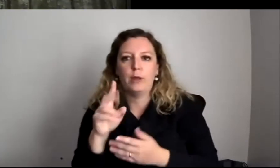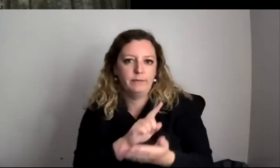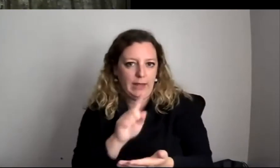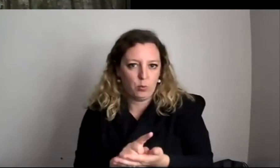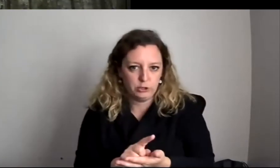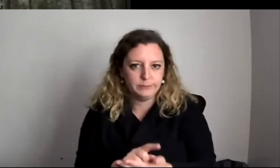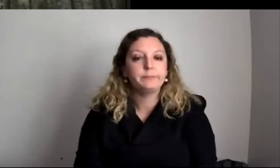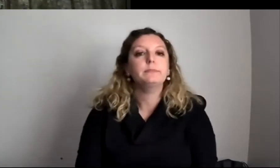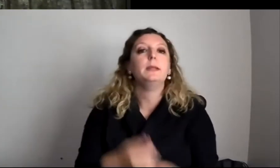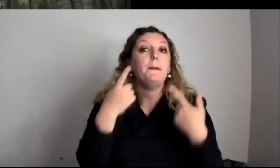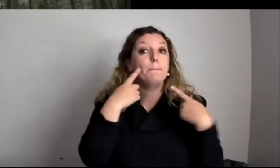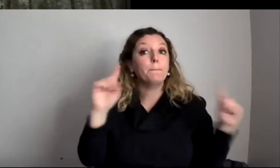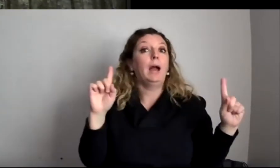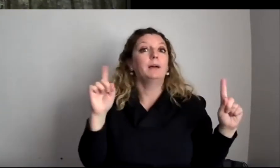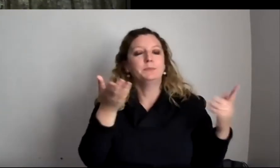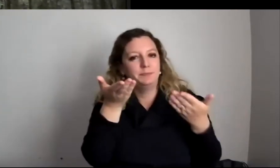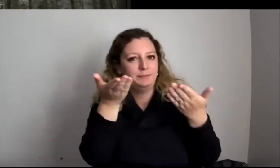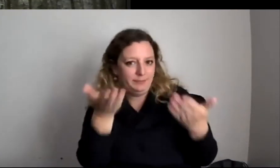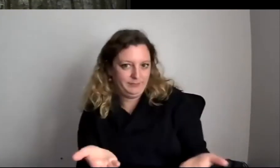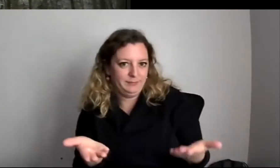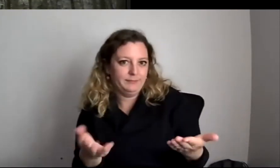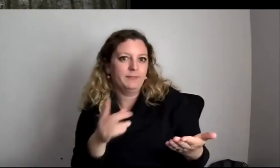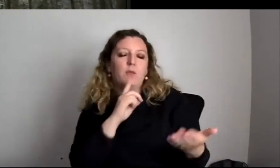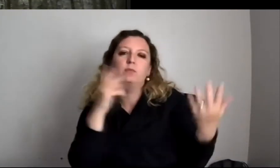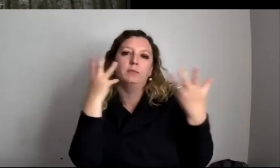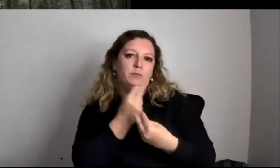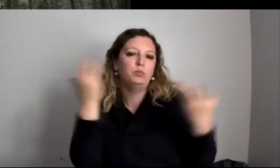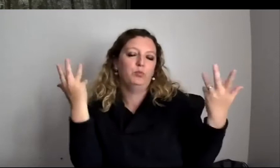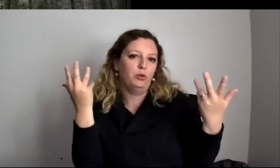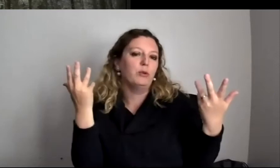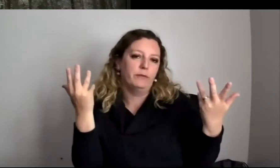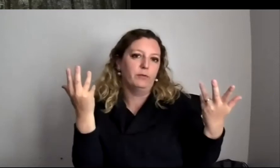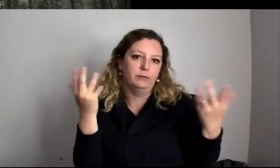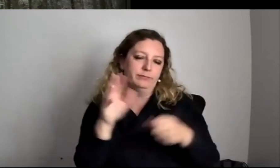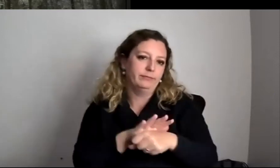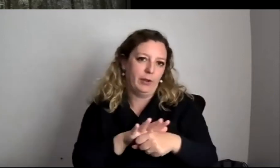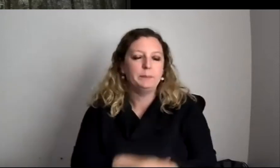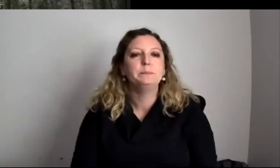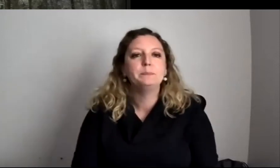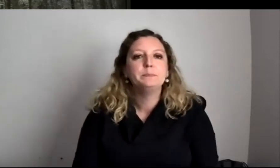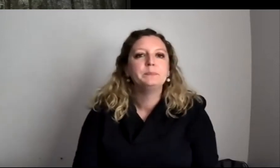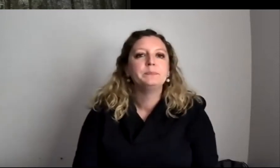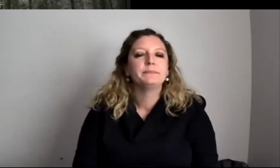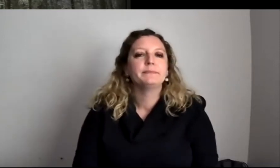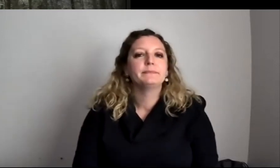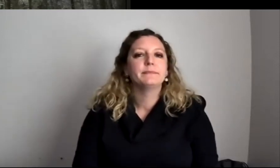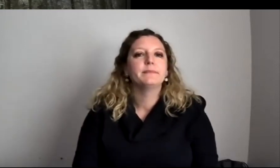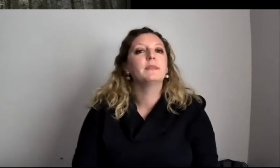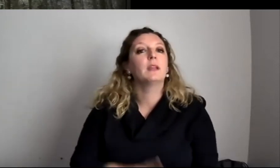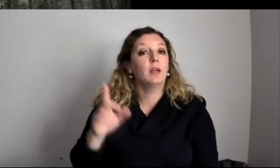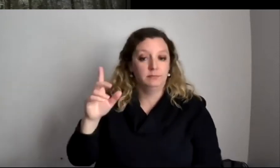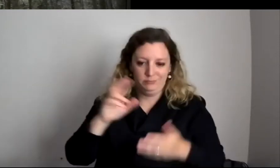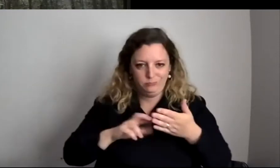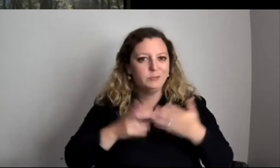there, but eventually you end up in this really beautiful, pristine primary rainforest site. And this is where we conduct